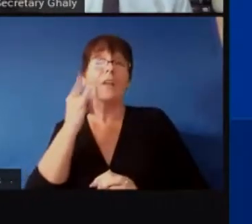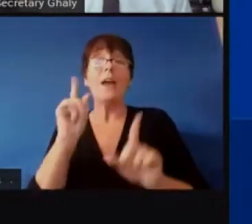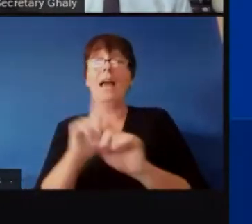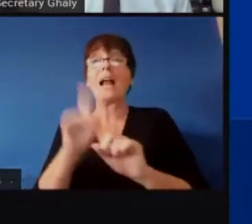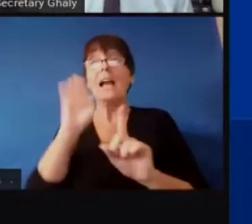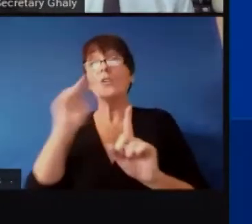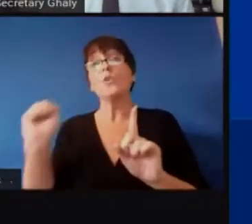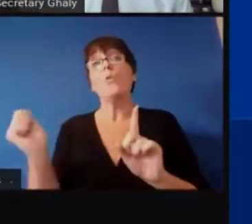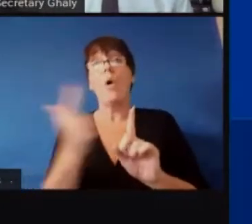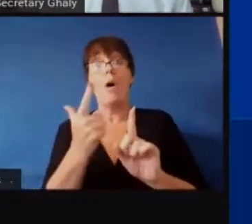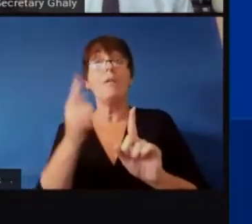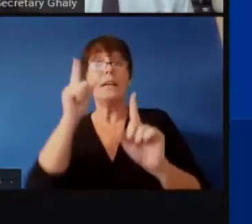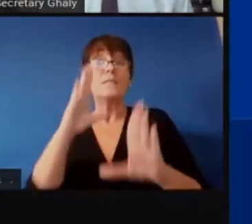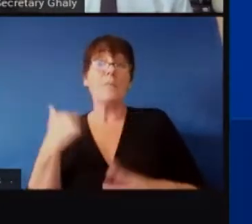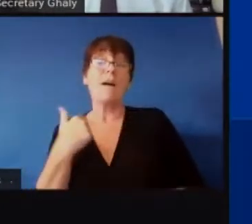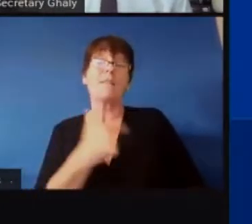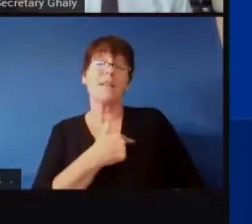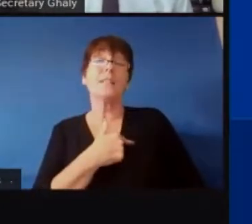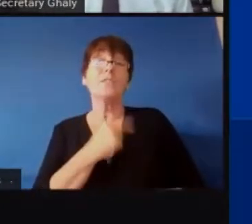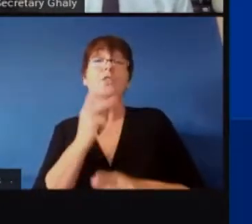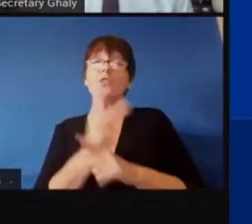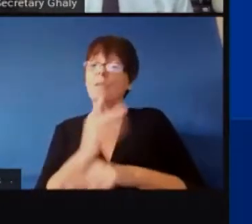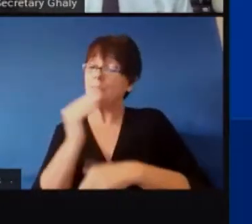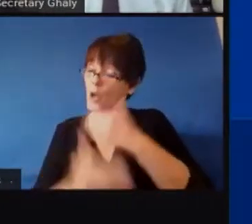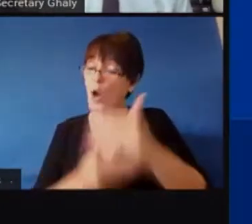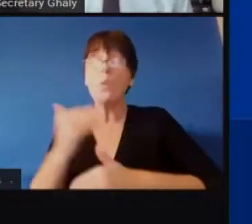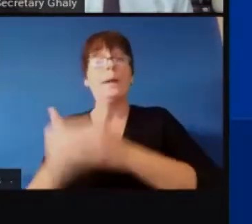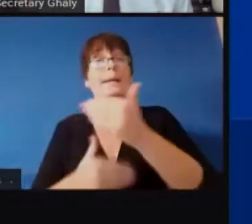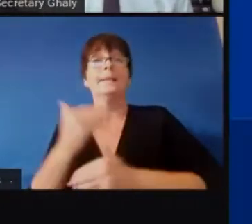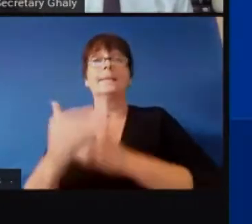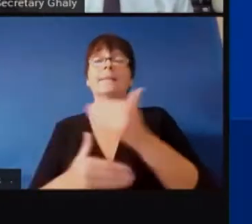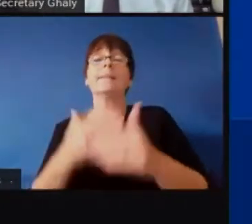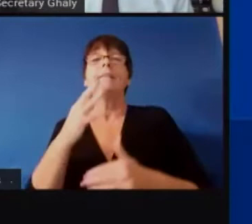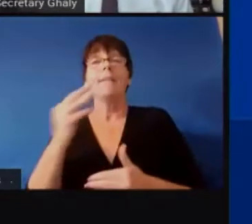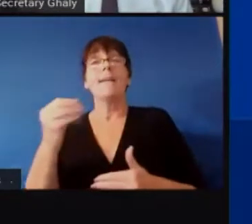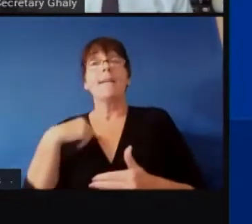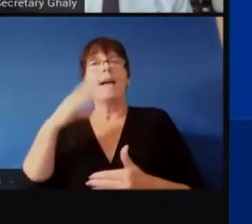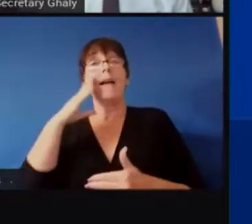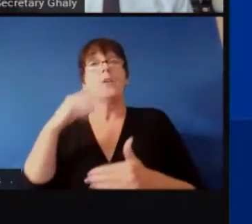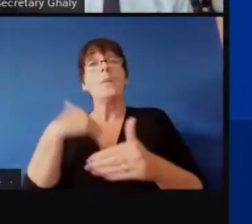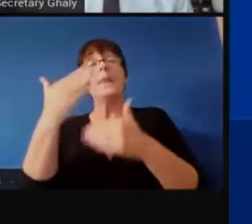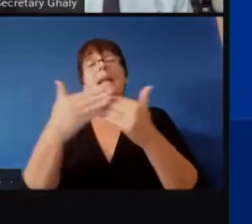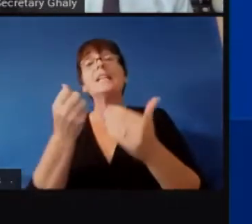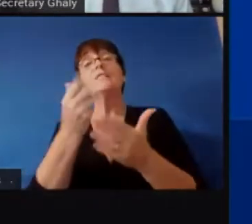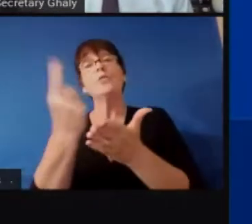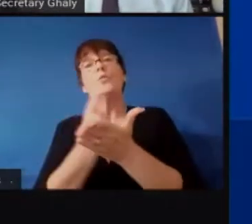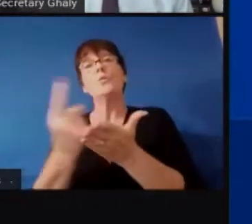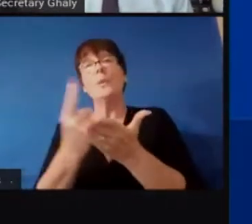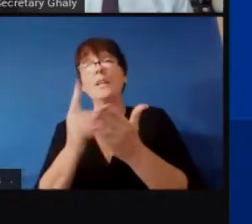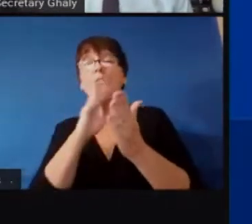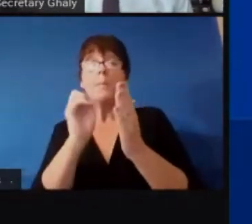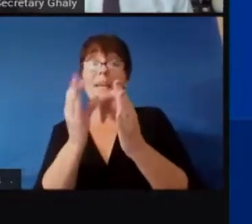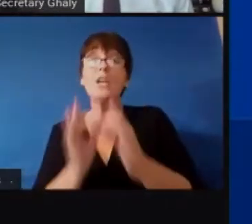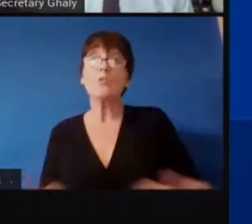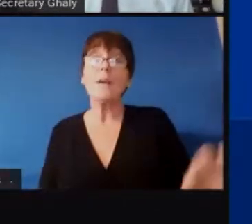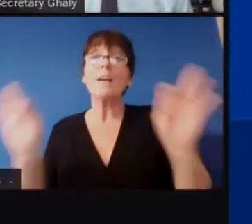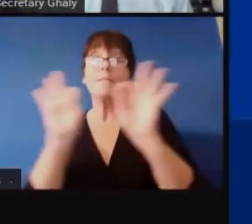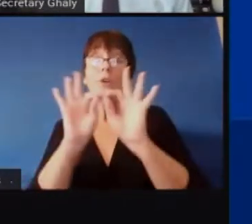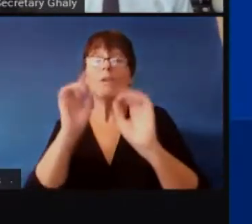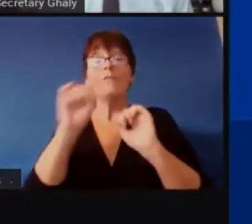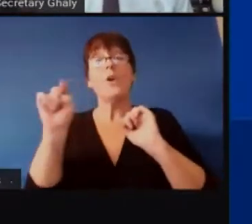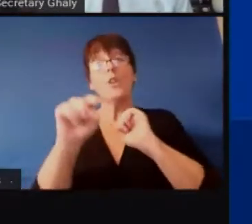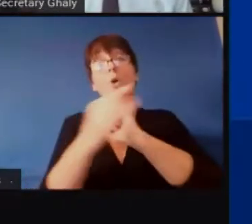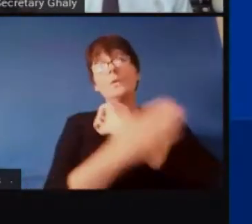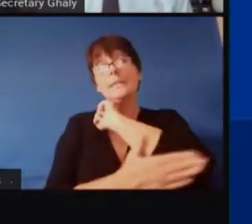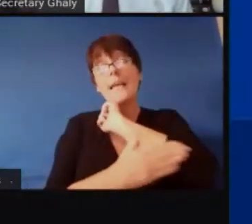of you expect us to move forward. And I think the next many weeks will be critical for those counties and